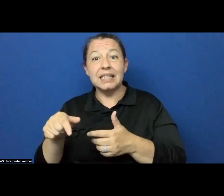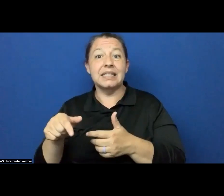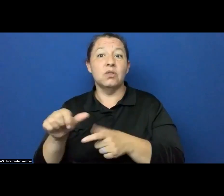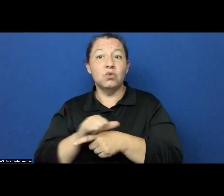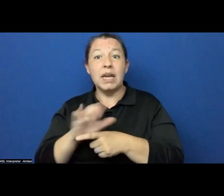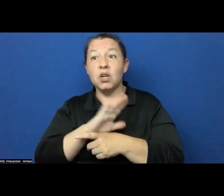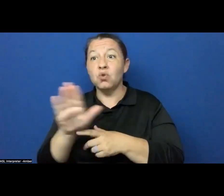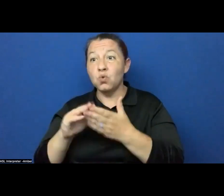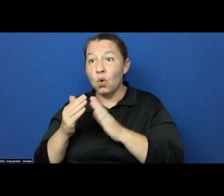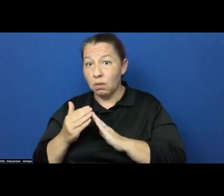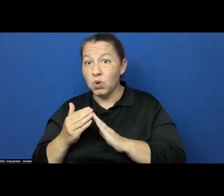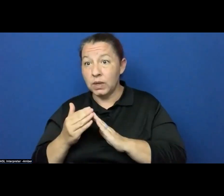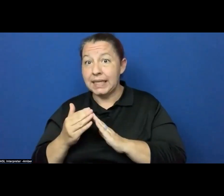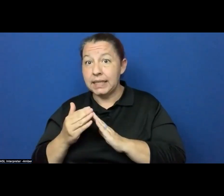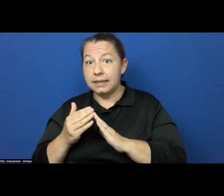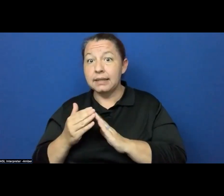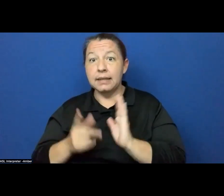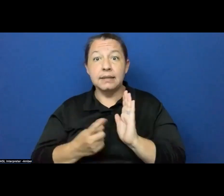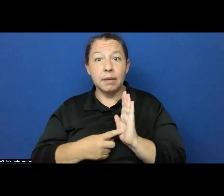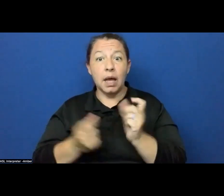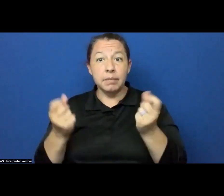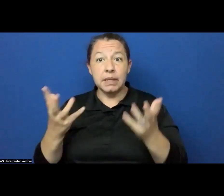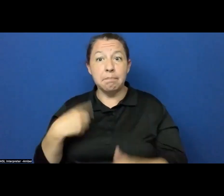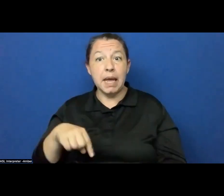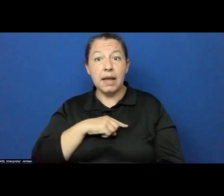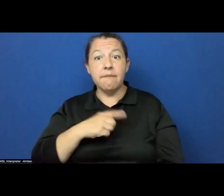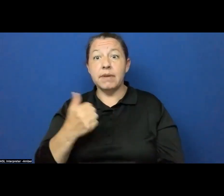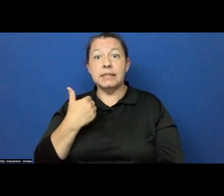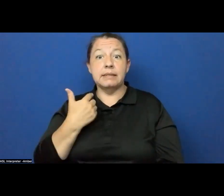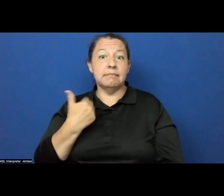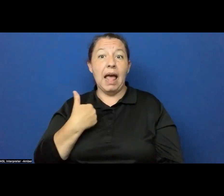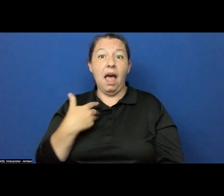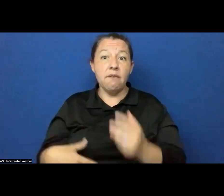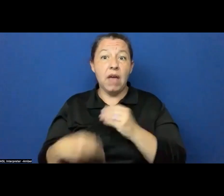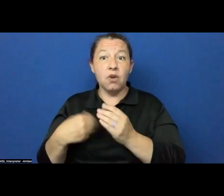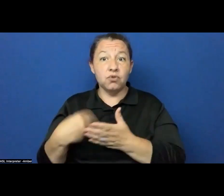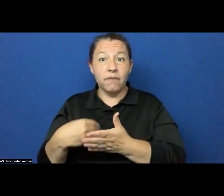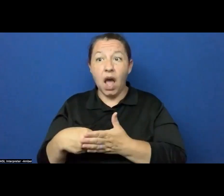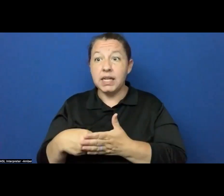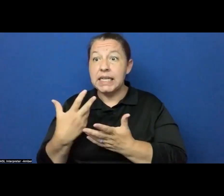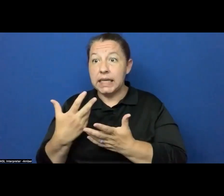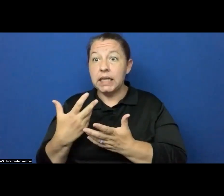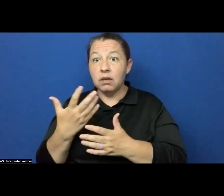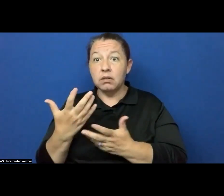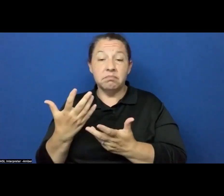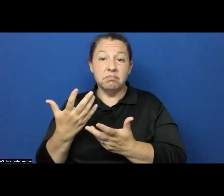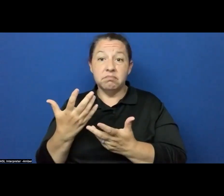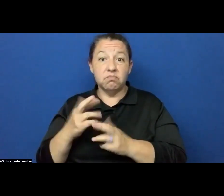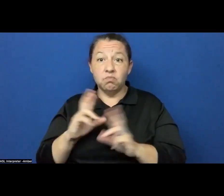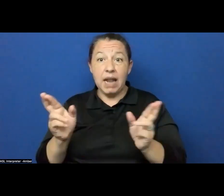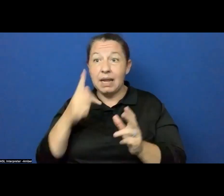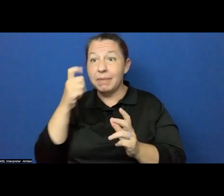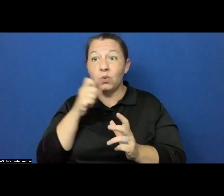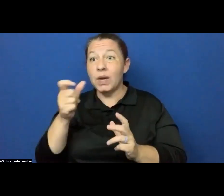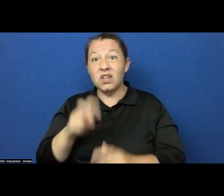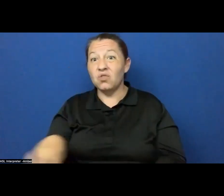community. Sometimes a lot of us have extra funds available because we didn't travel